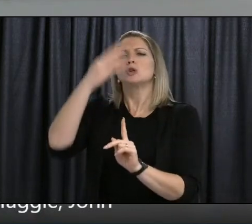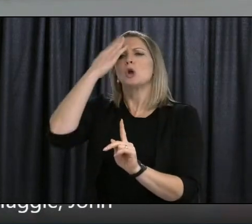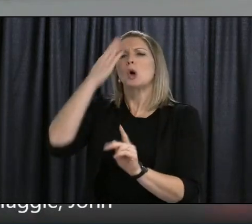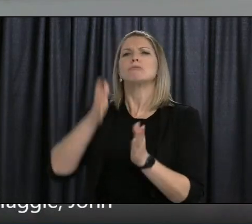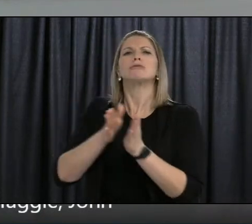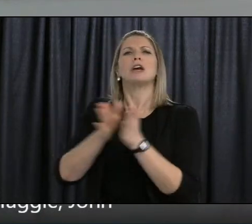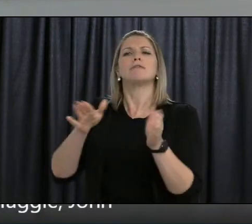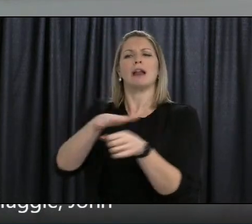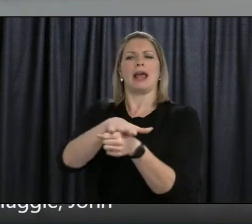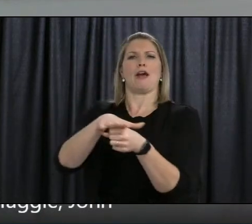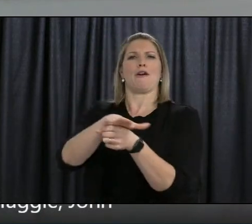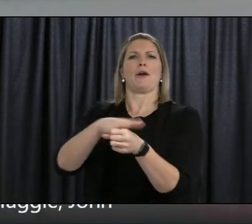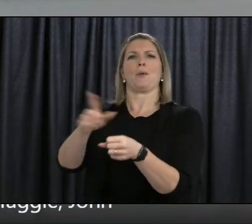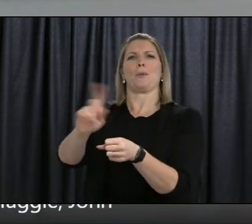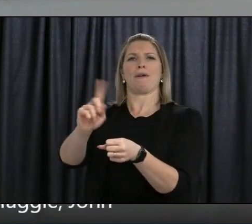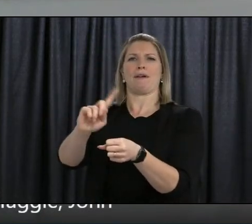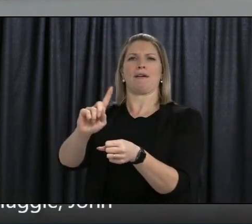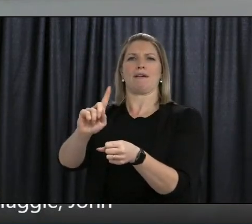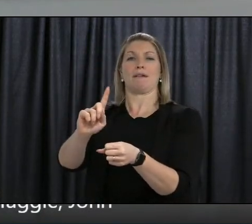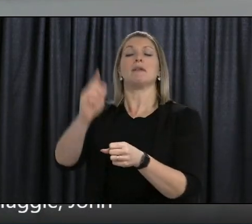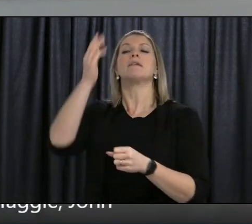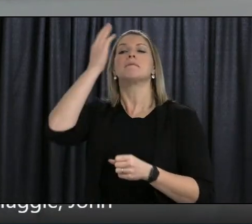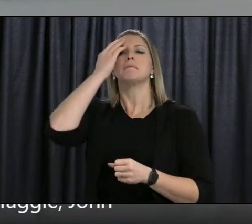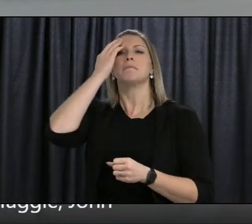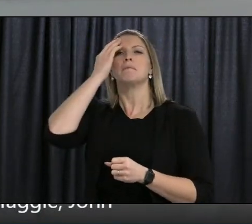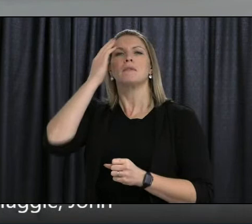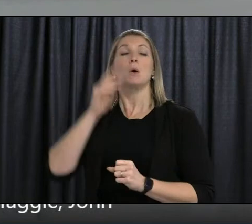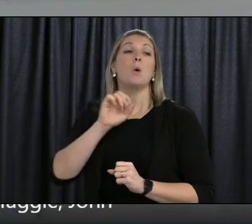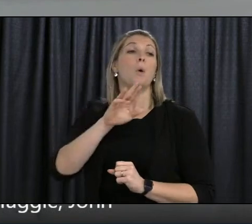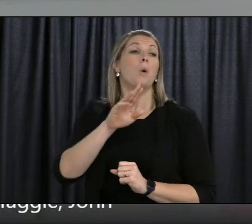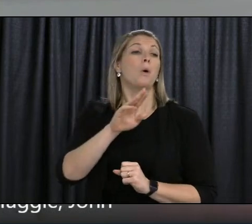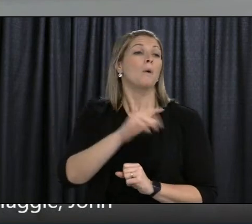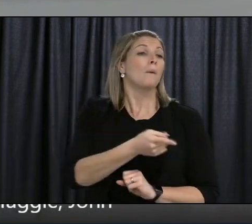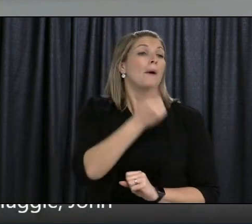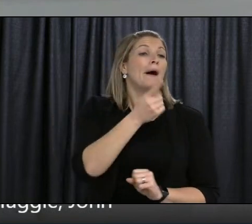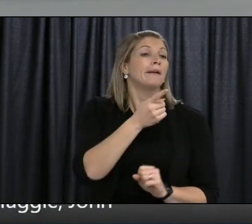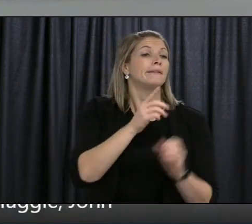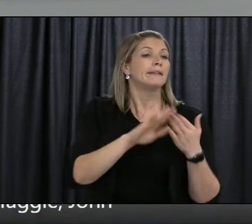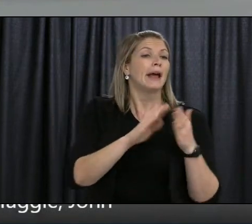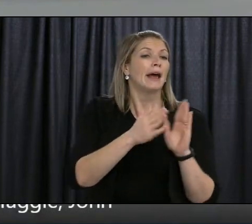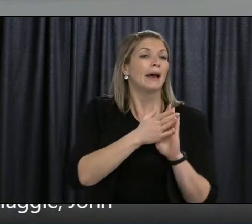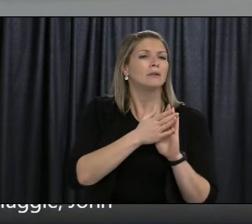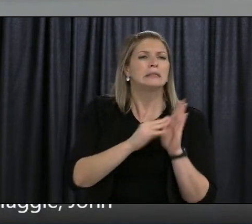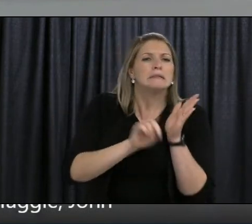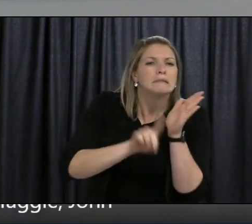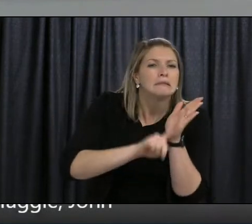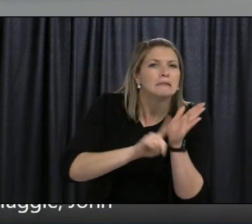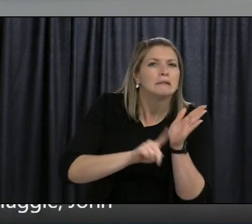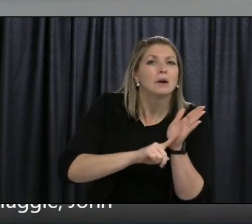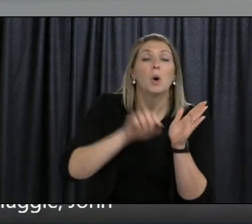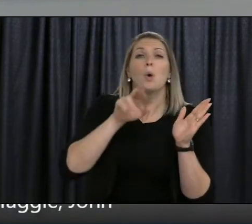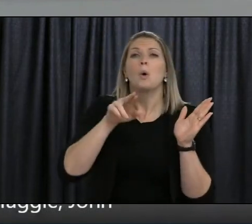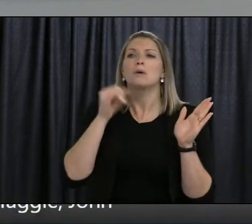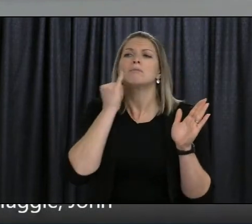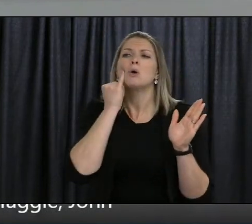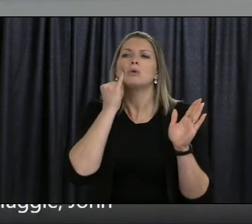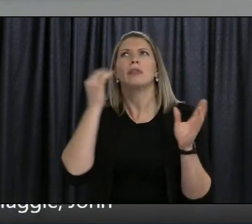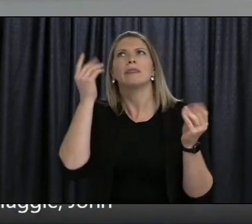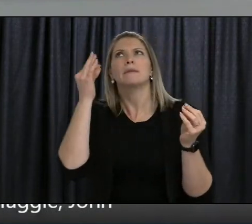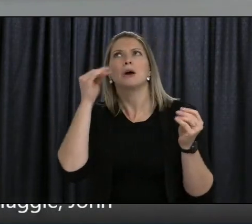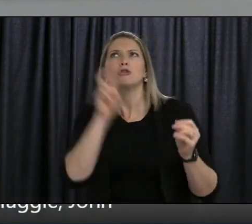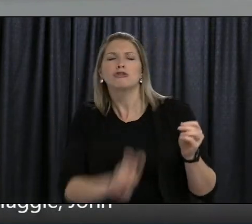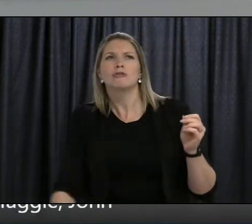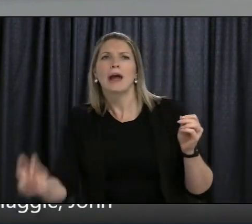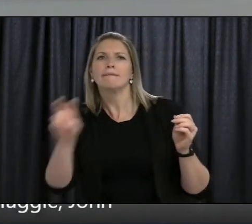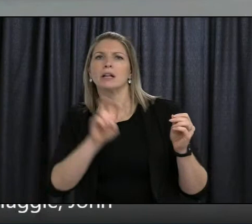potential source of the infection, as, for example, under investigation or from travel, these kind of things, that will start